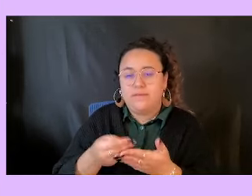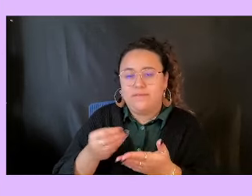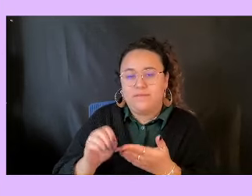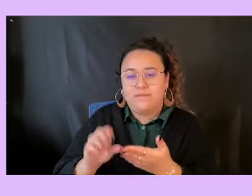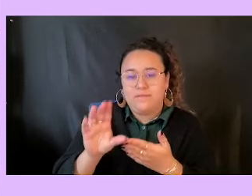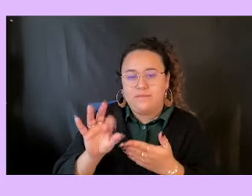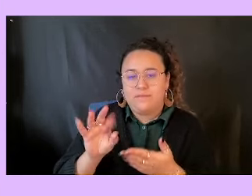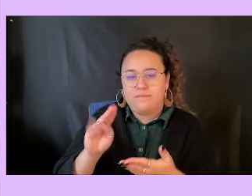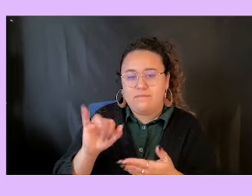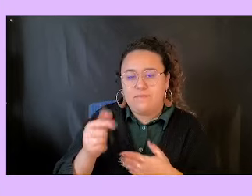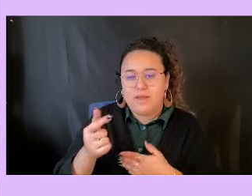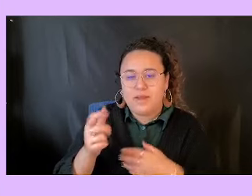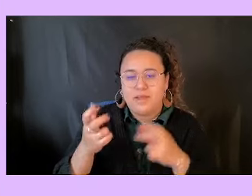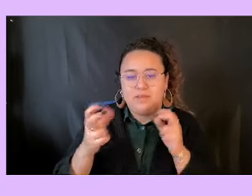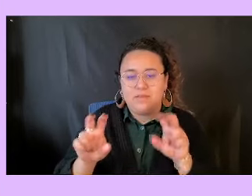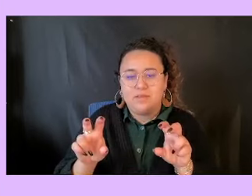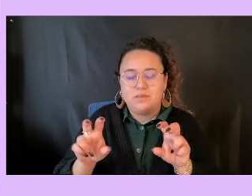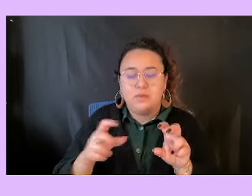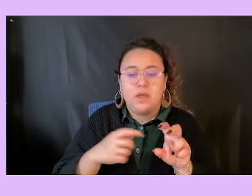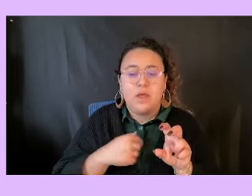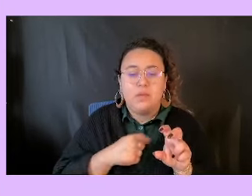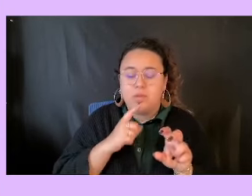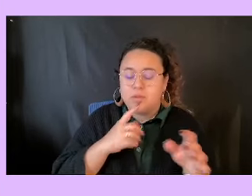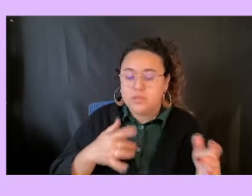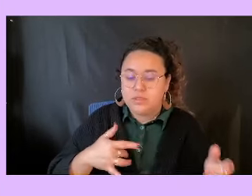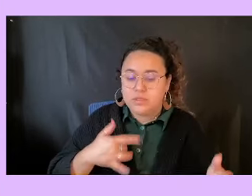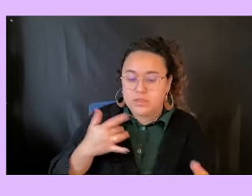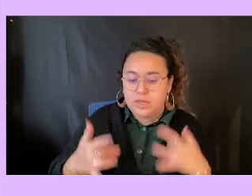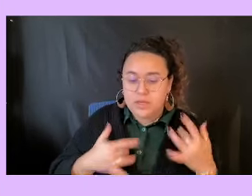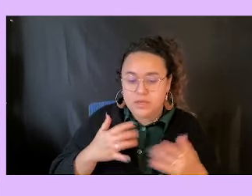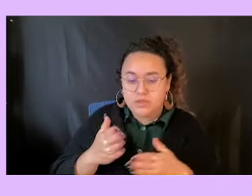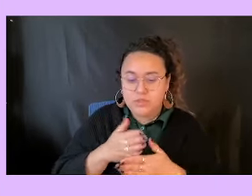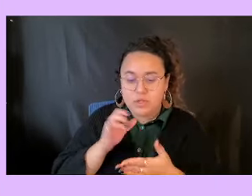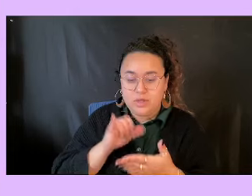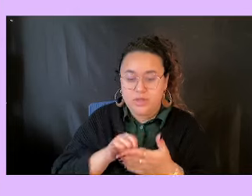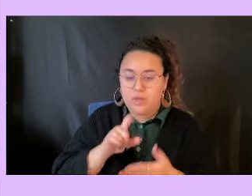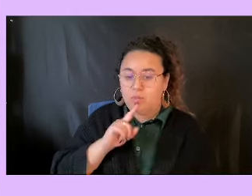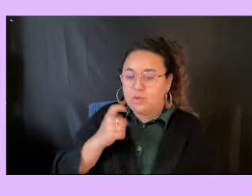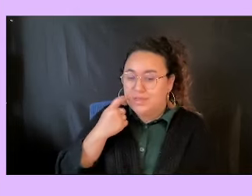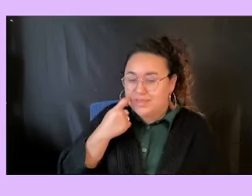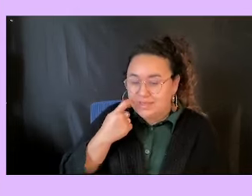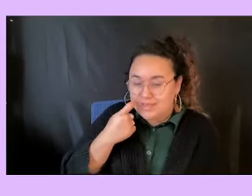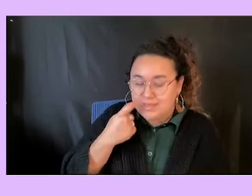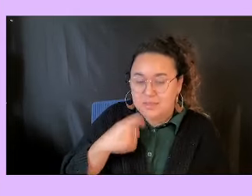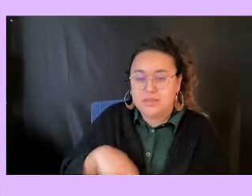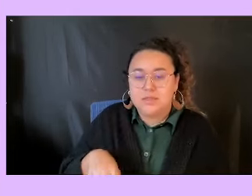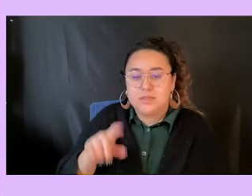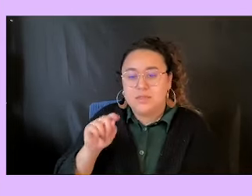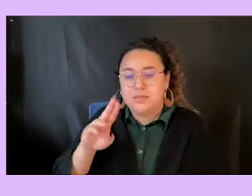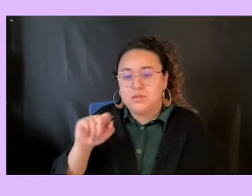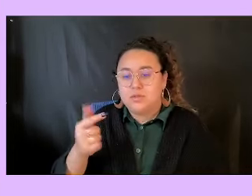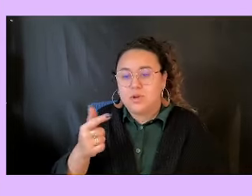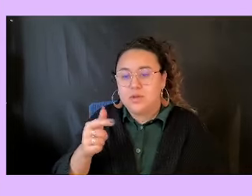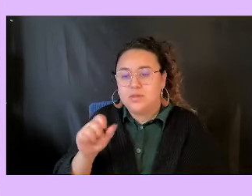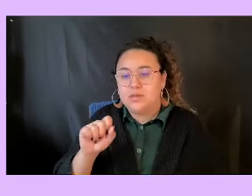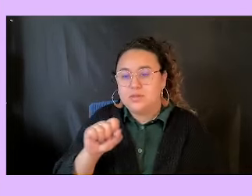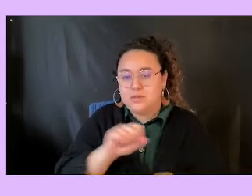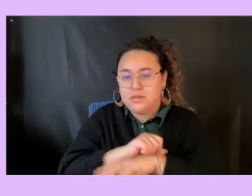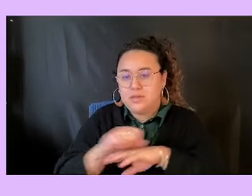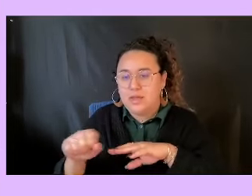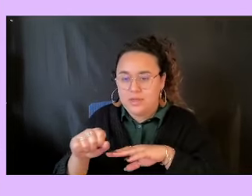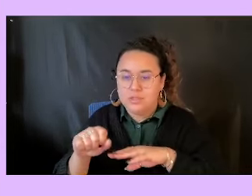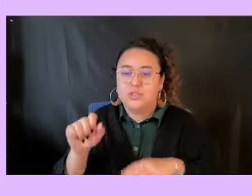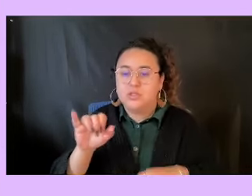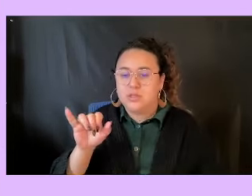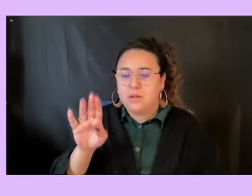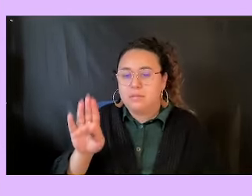investments. So I'm excited to share that just very recently, Trunk Stage is moving into, as Boston's Asian American